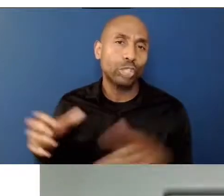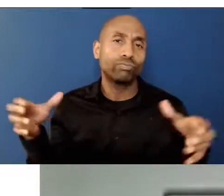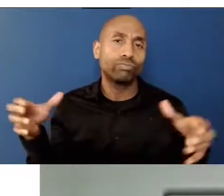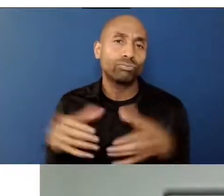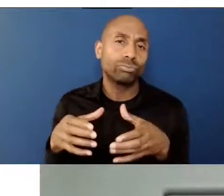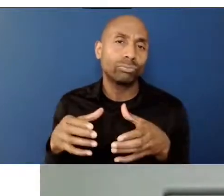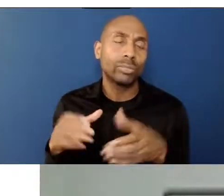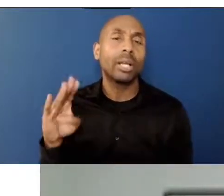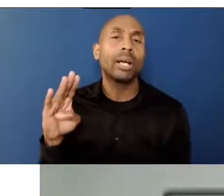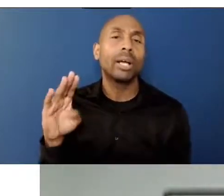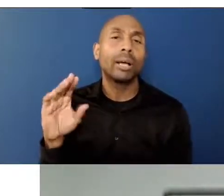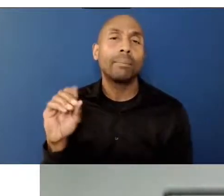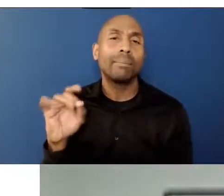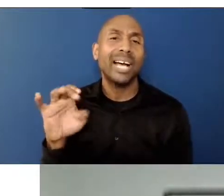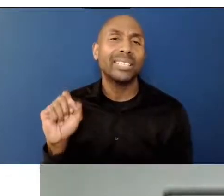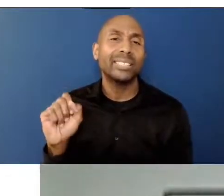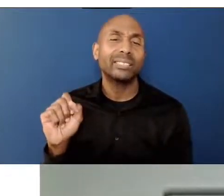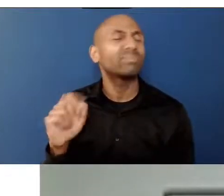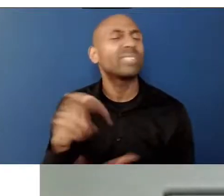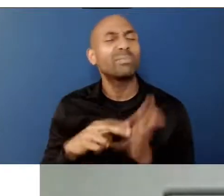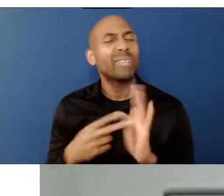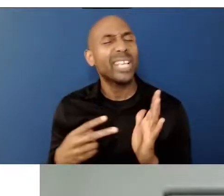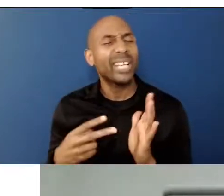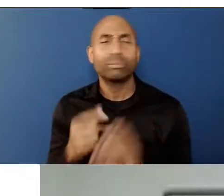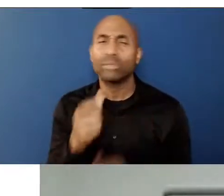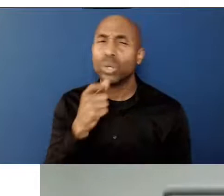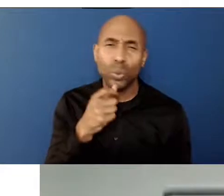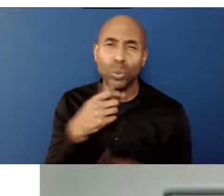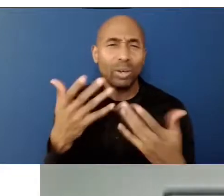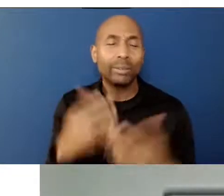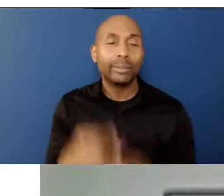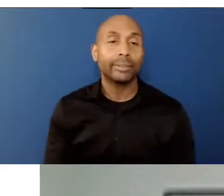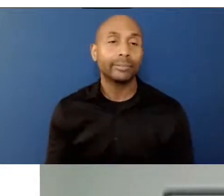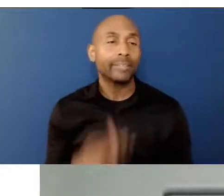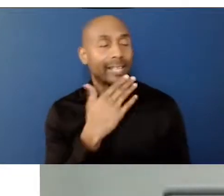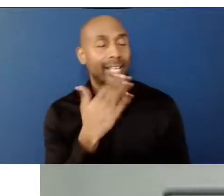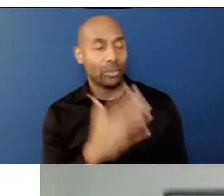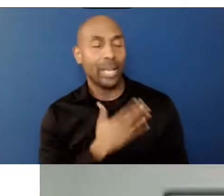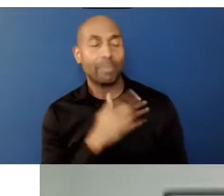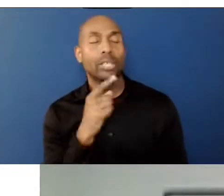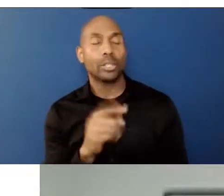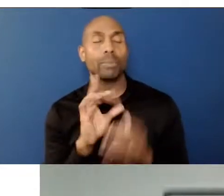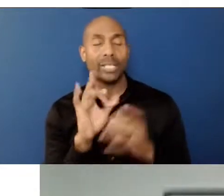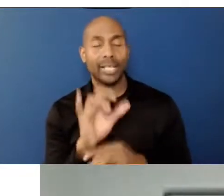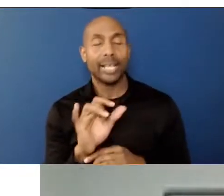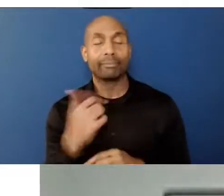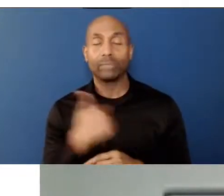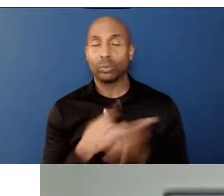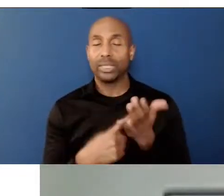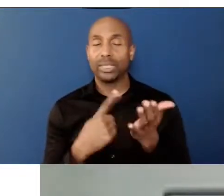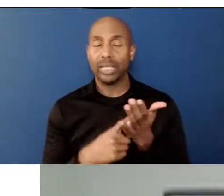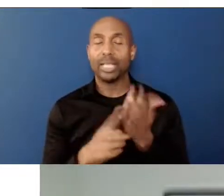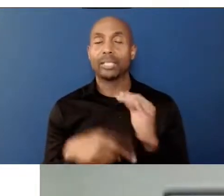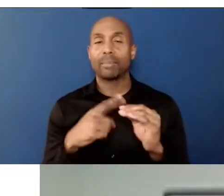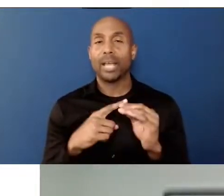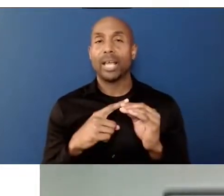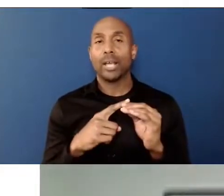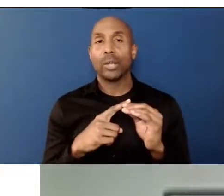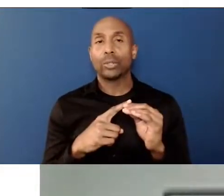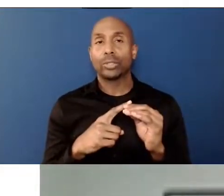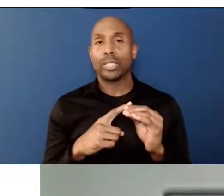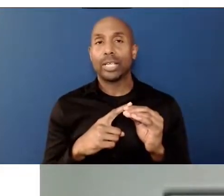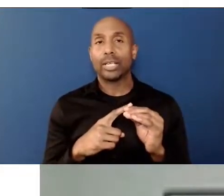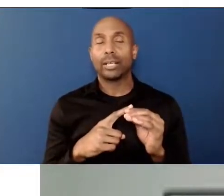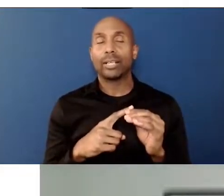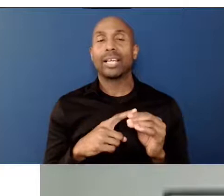Yeah, thank you. And I'm so glad that you bring that up, because we talked about the work that the Accessibility Directorate and the